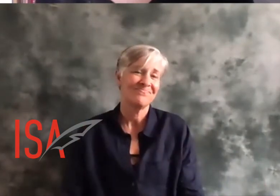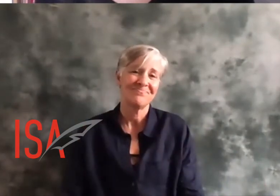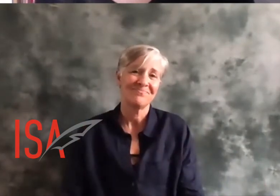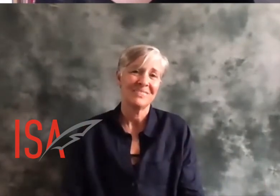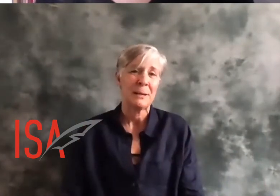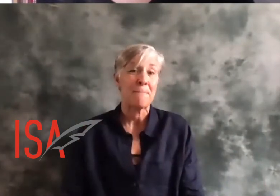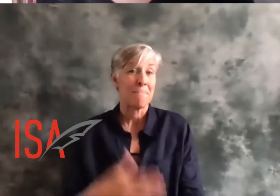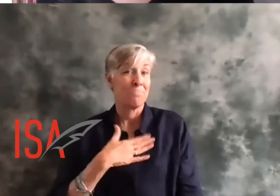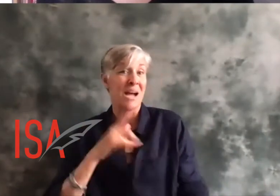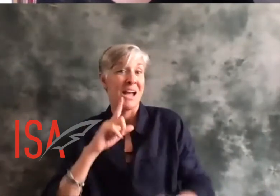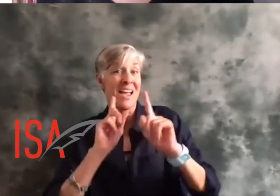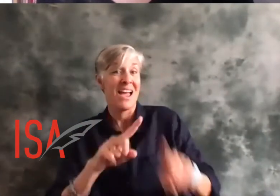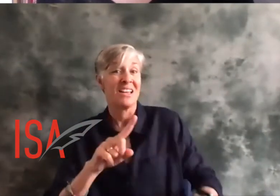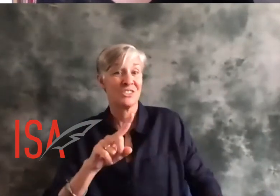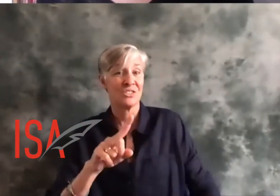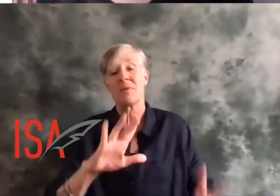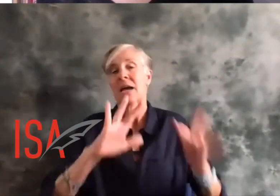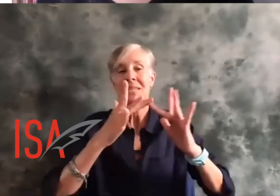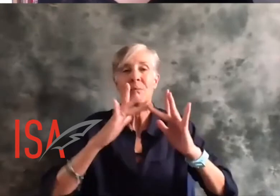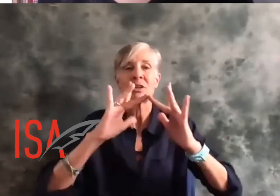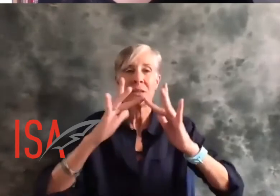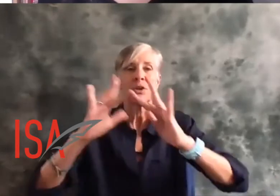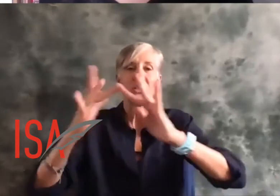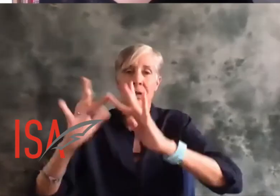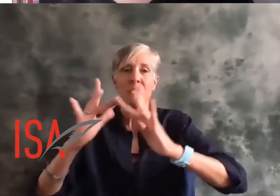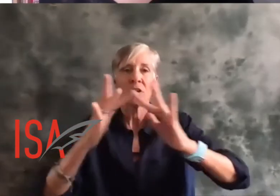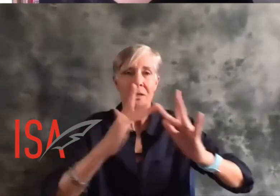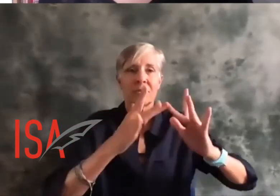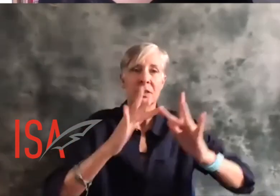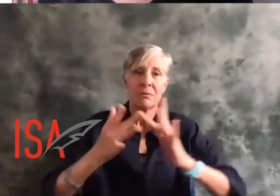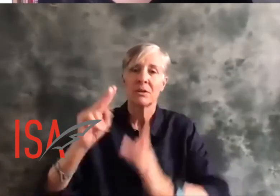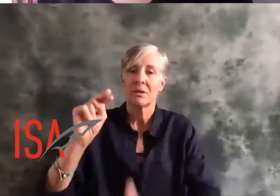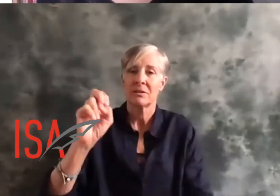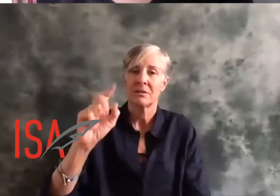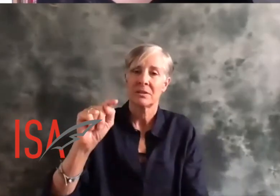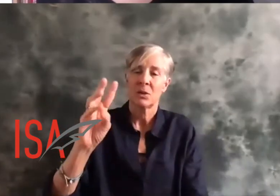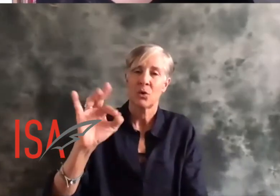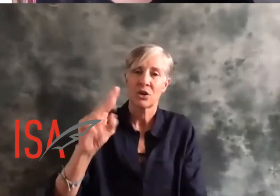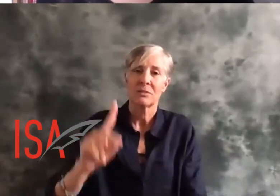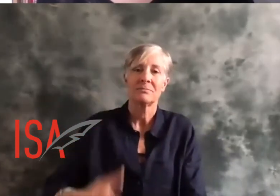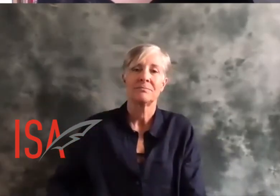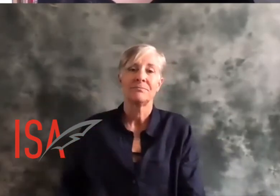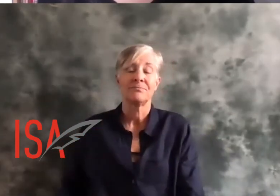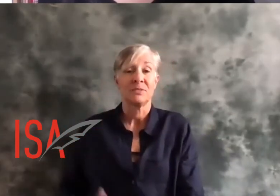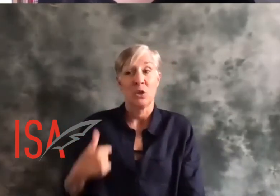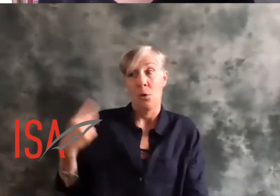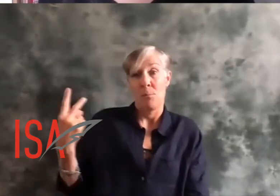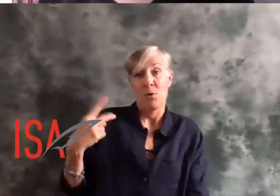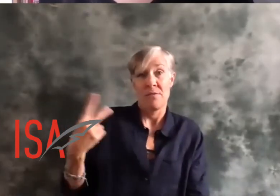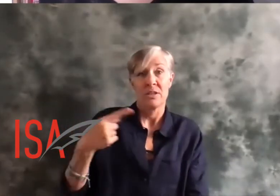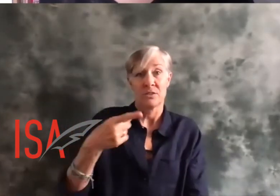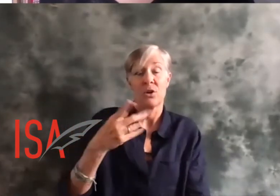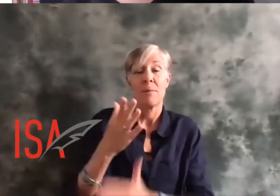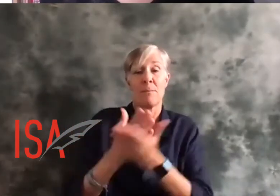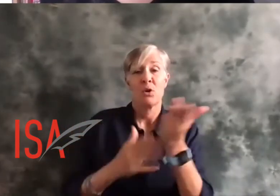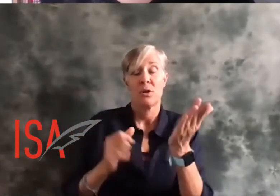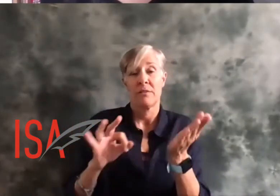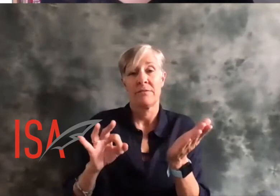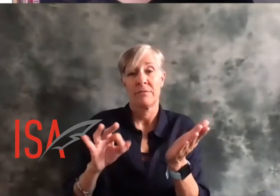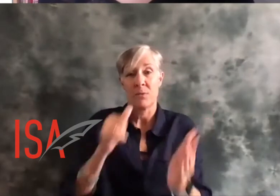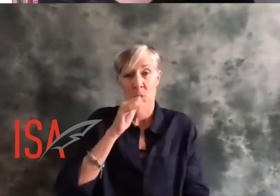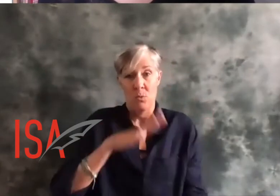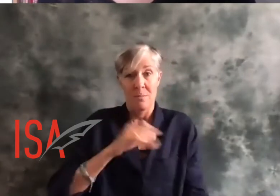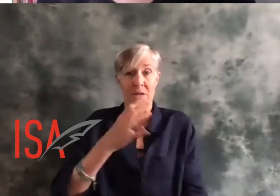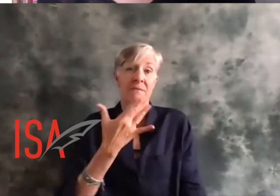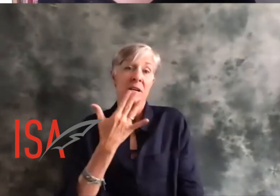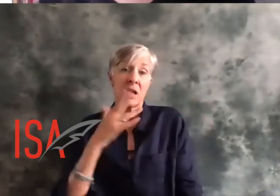Yeah, my answer to the question is network, network, network. Yep. So Diane and I are both part of Women of